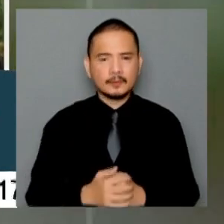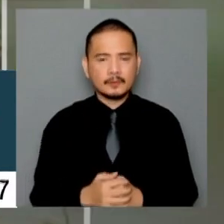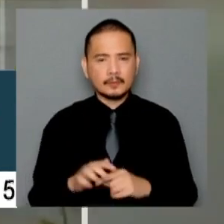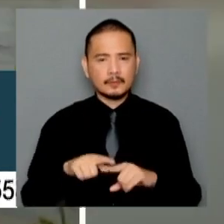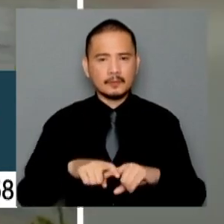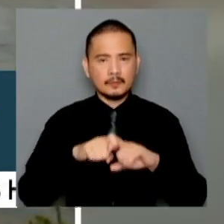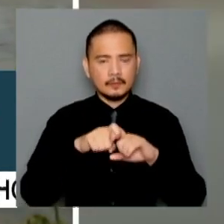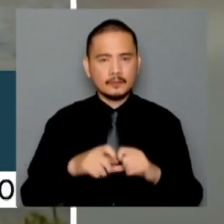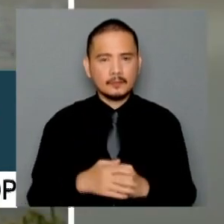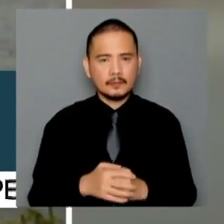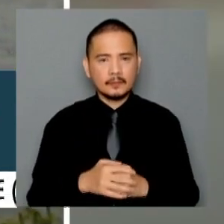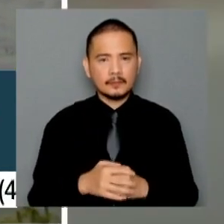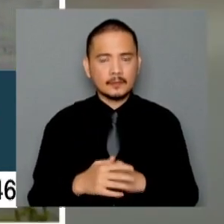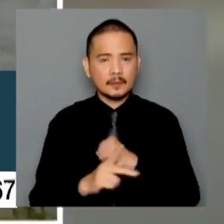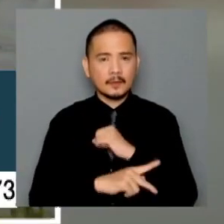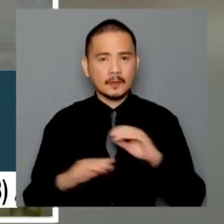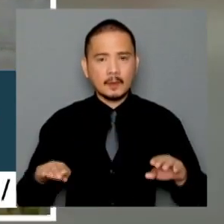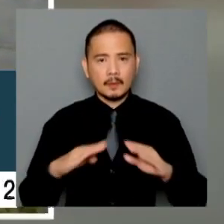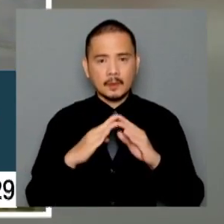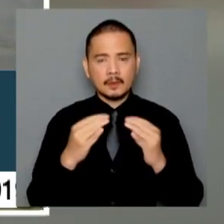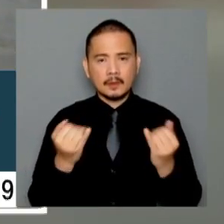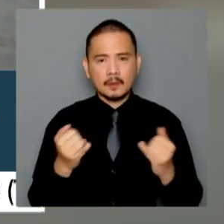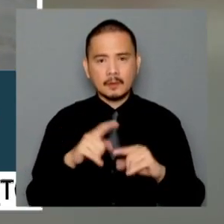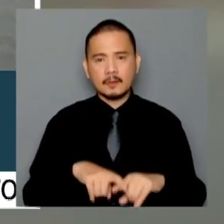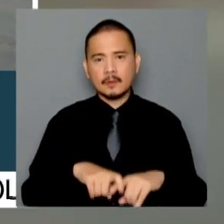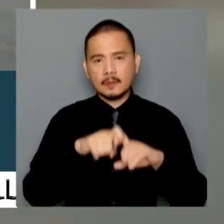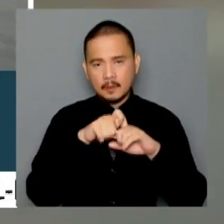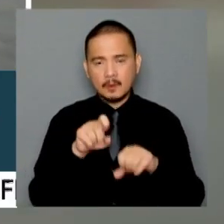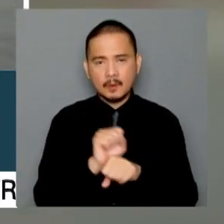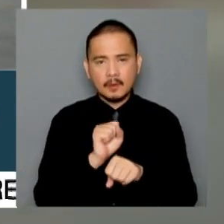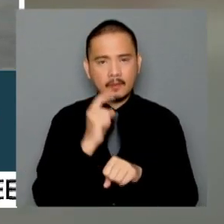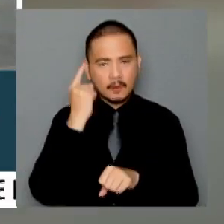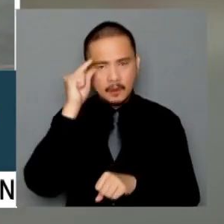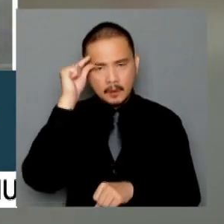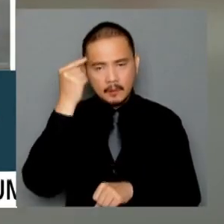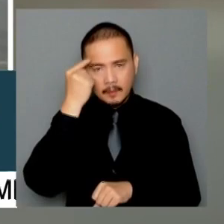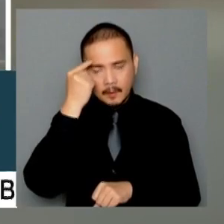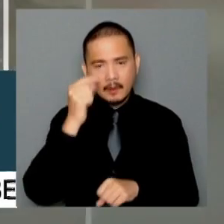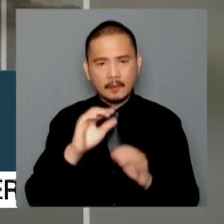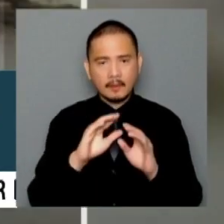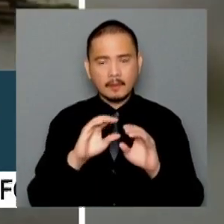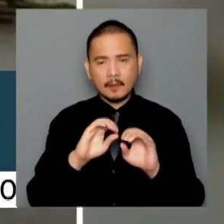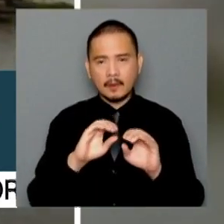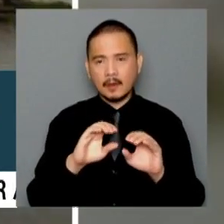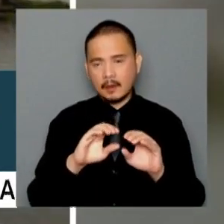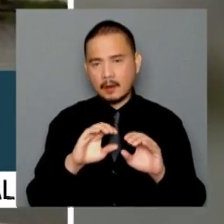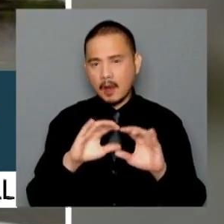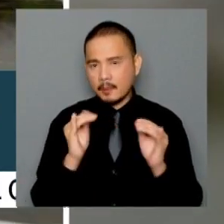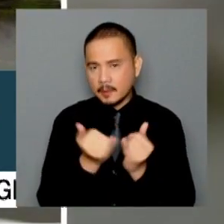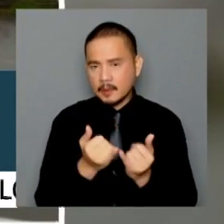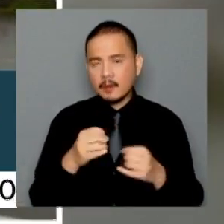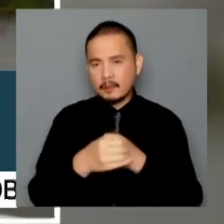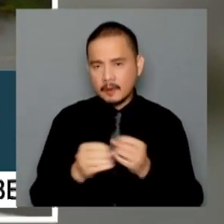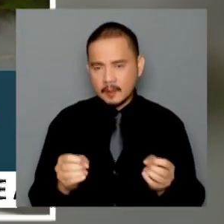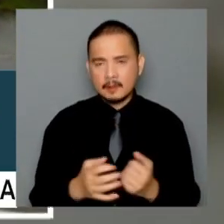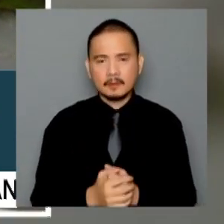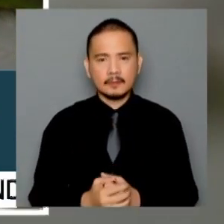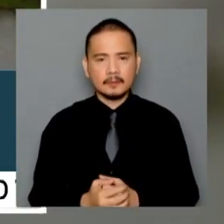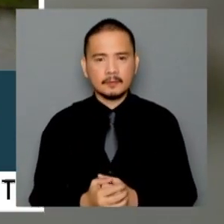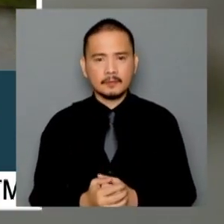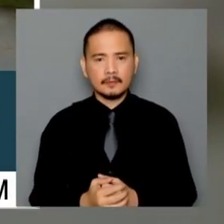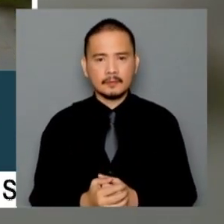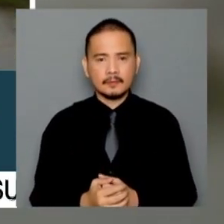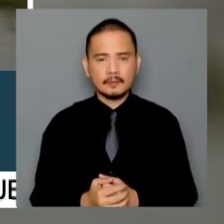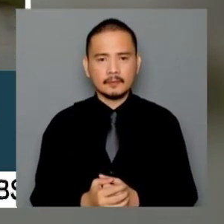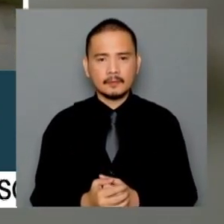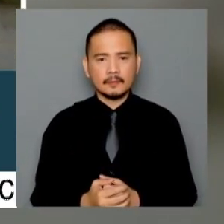has suspended work in both private and government offices starting this afternoon. Weather is gloomy now with intermittent